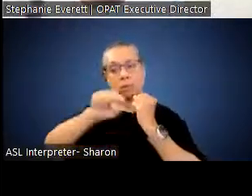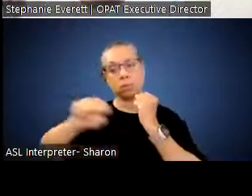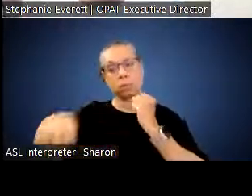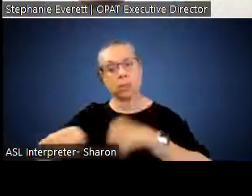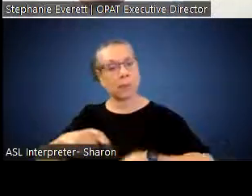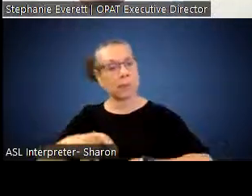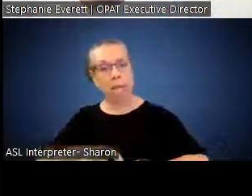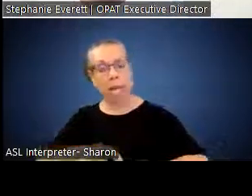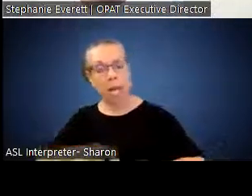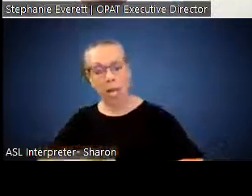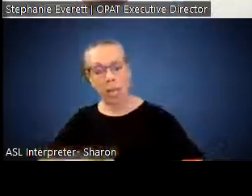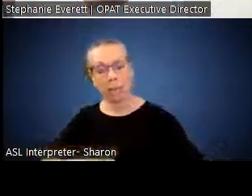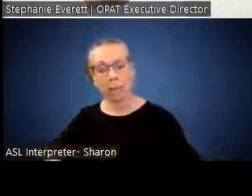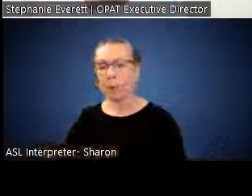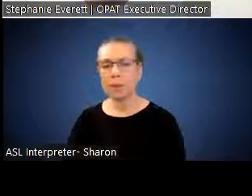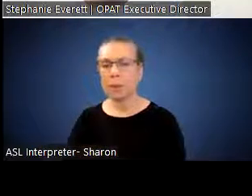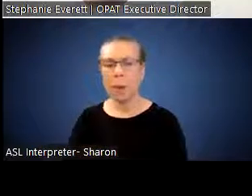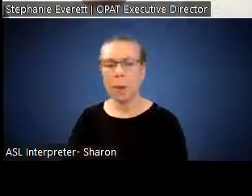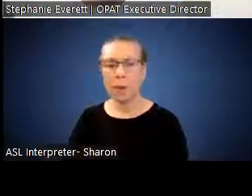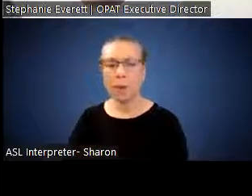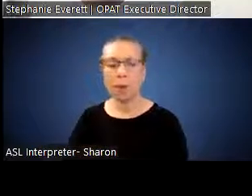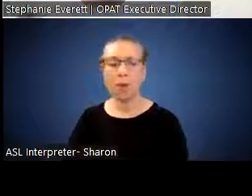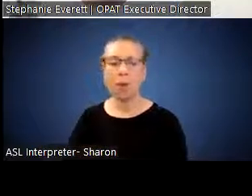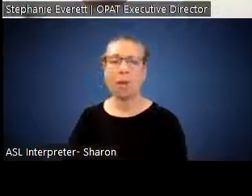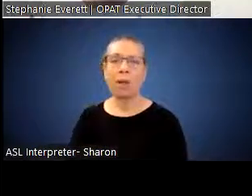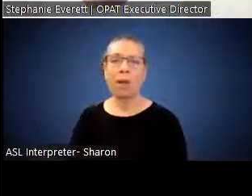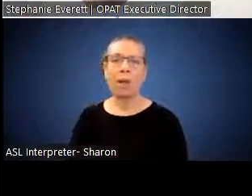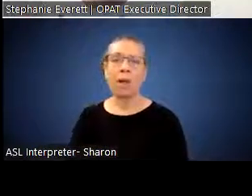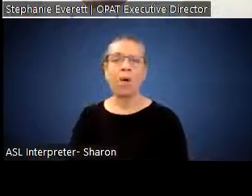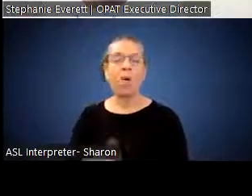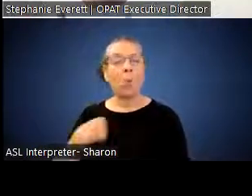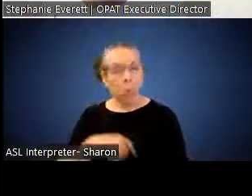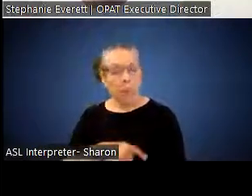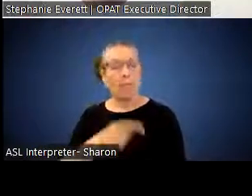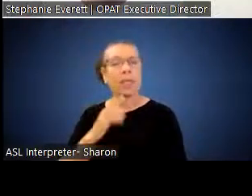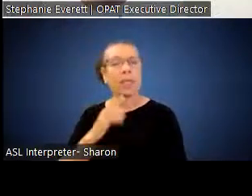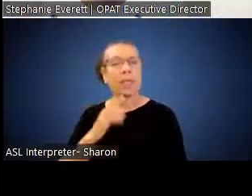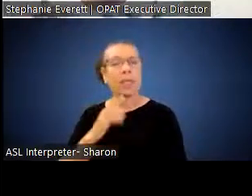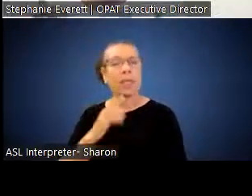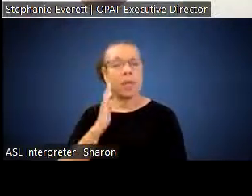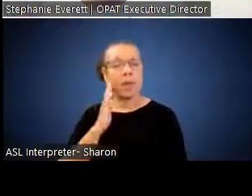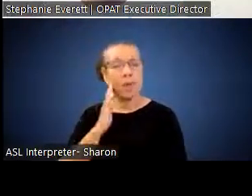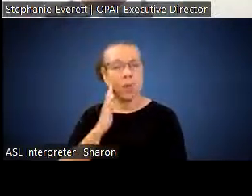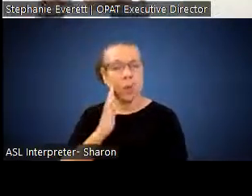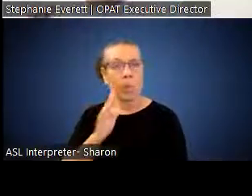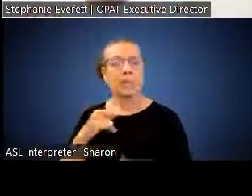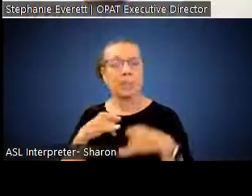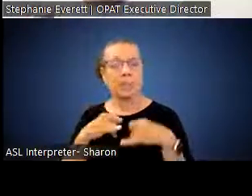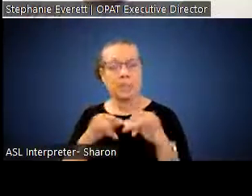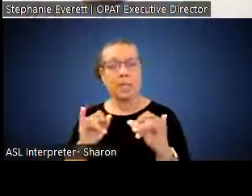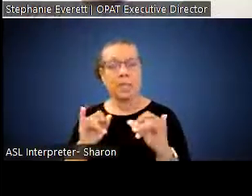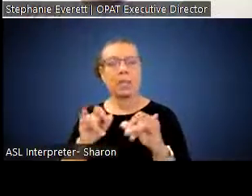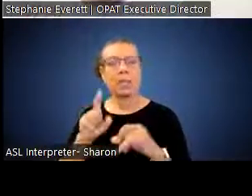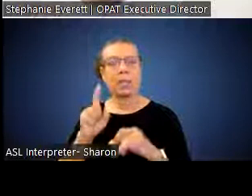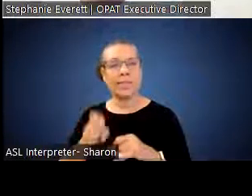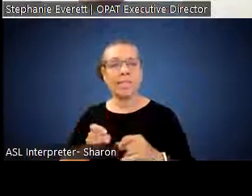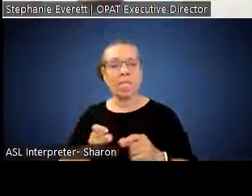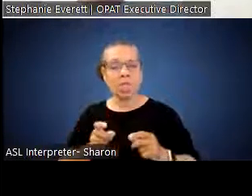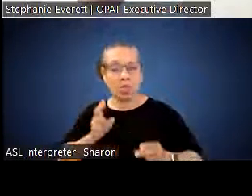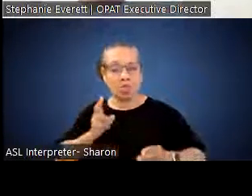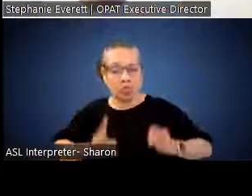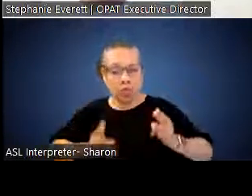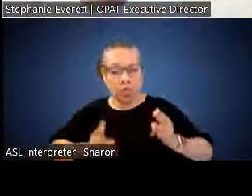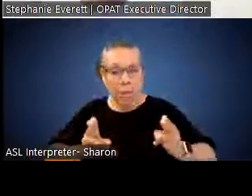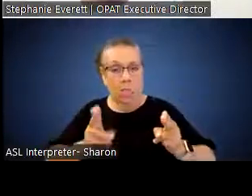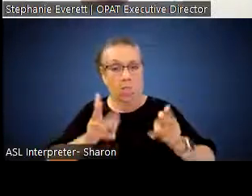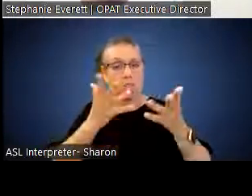be extended on to 90 days. We're still going to be underneath the same amount of rush to get work done. And